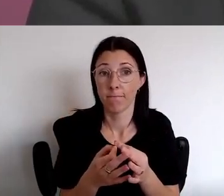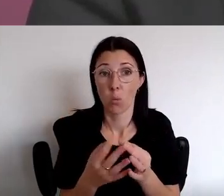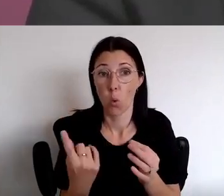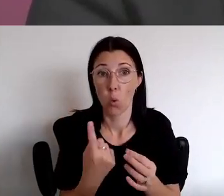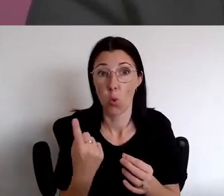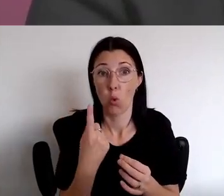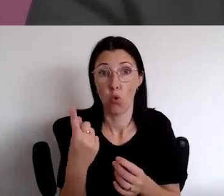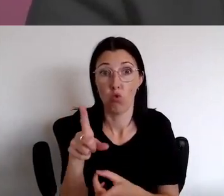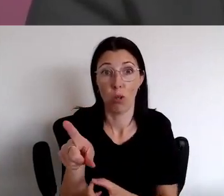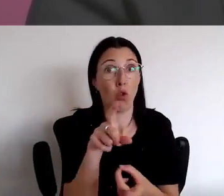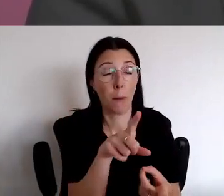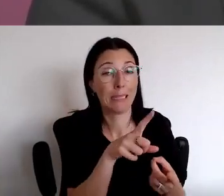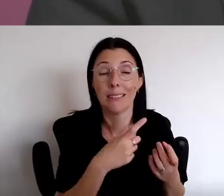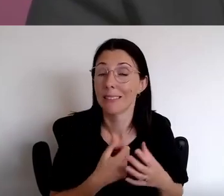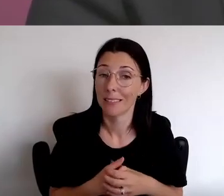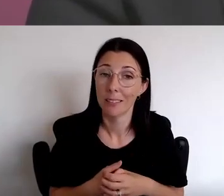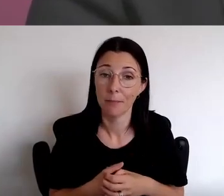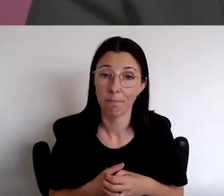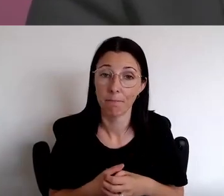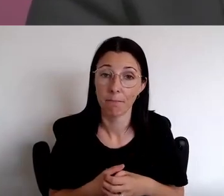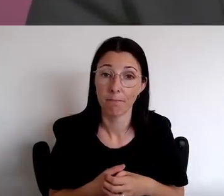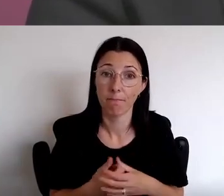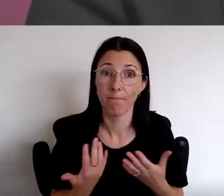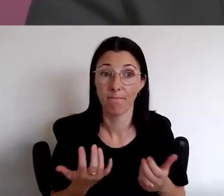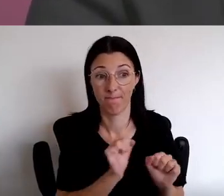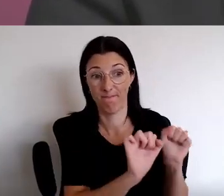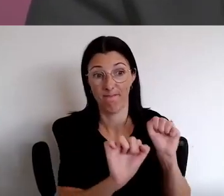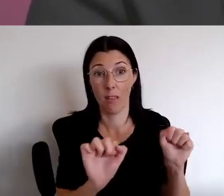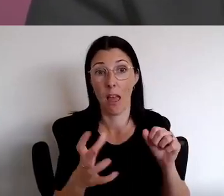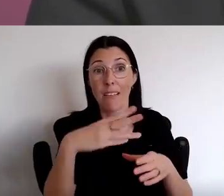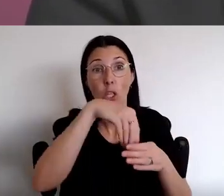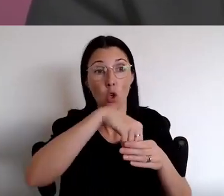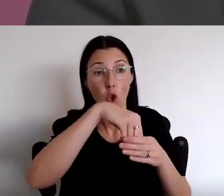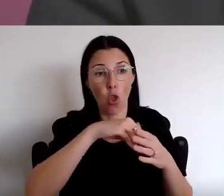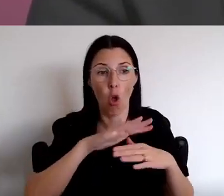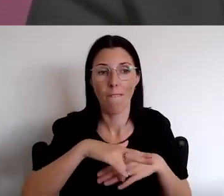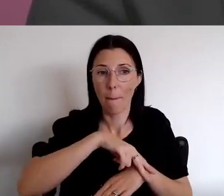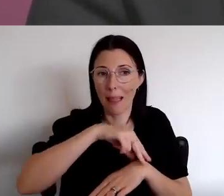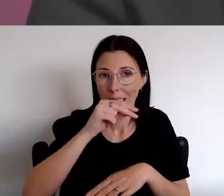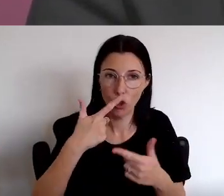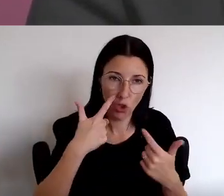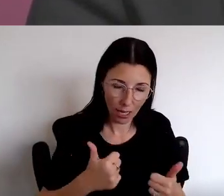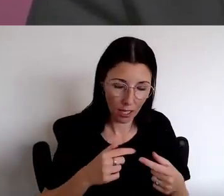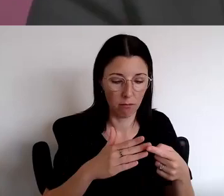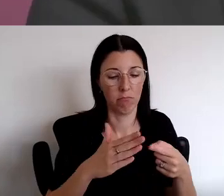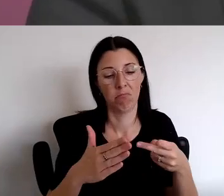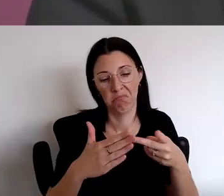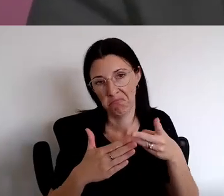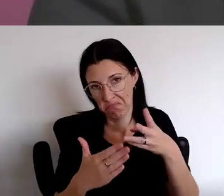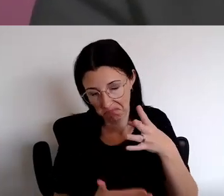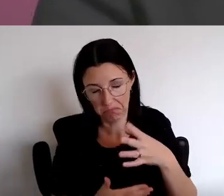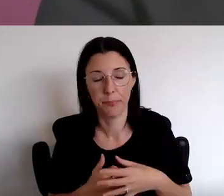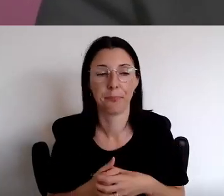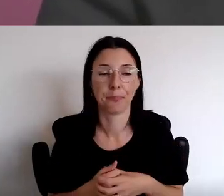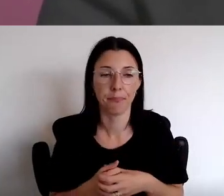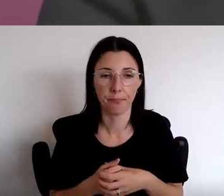recruitment, there's obviously things internal, in-house, around police checks and so forth, more broadly,